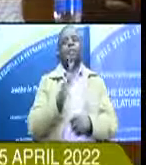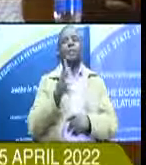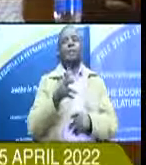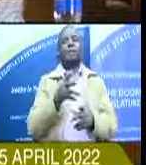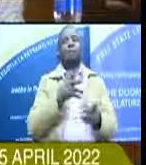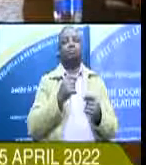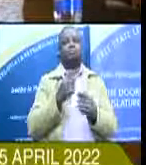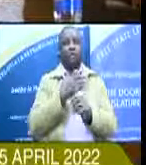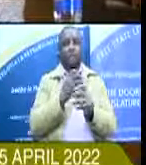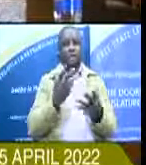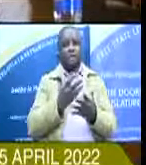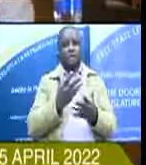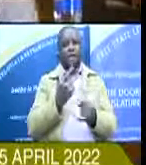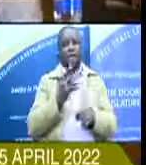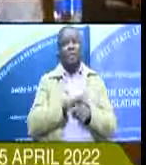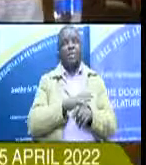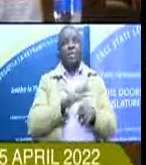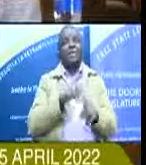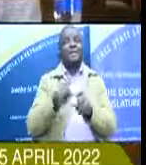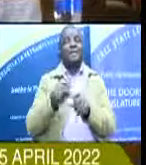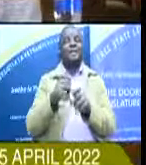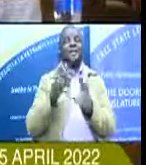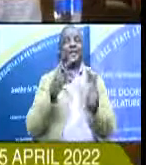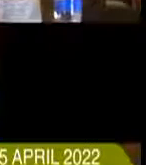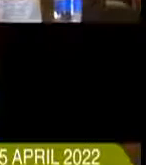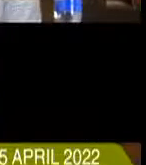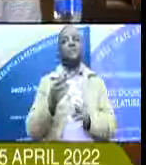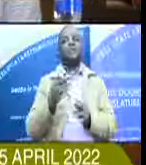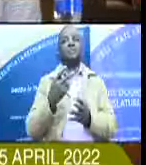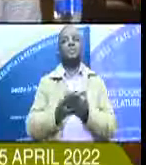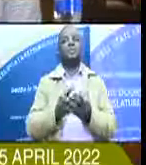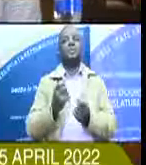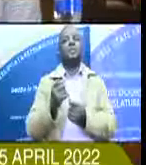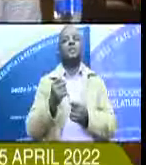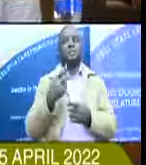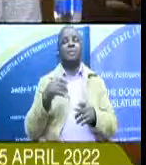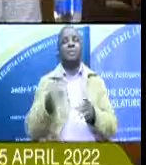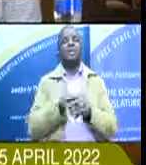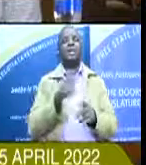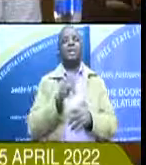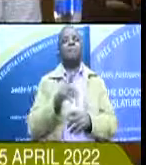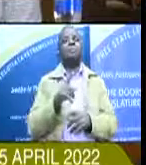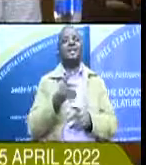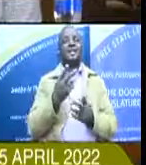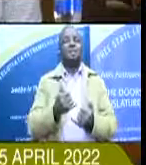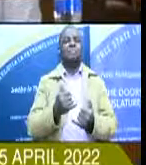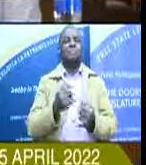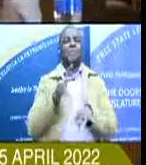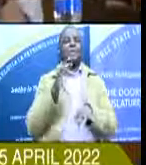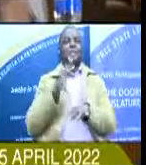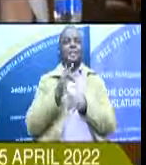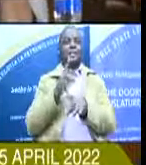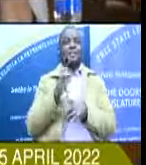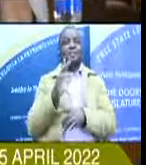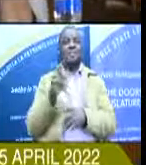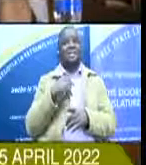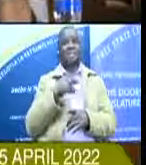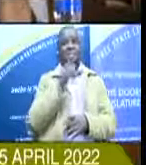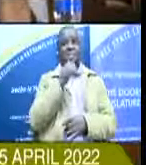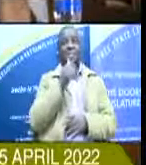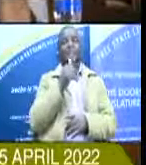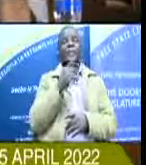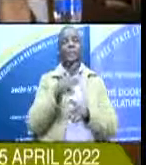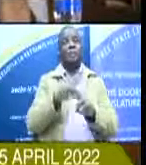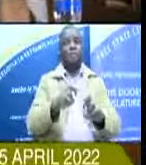initiating 90% of eligible TB clients on drug-sensitive TB treatment. Tracking and tracing of